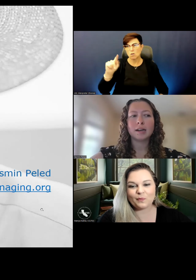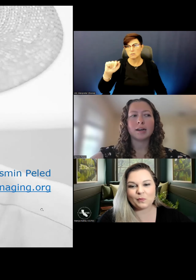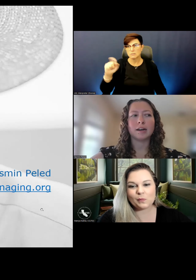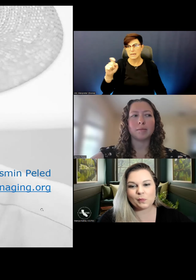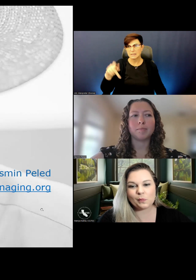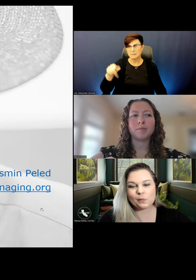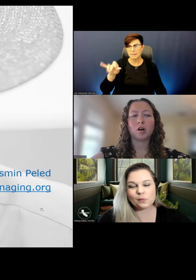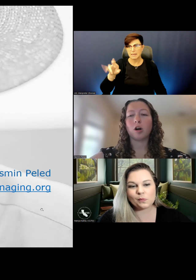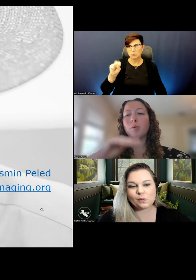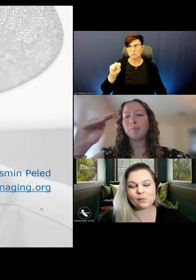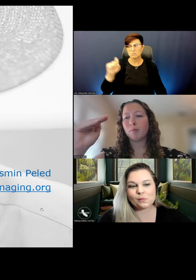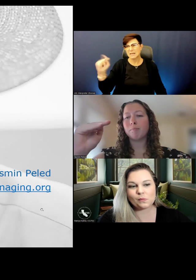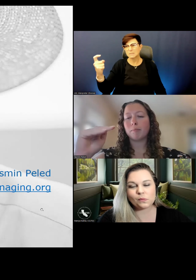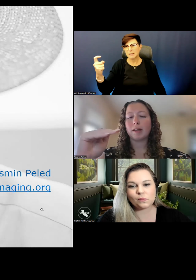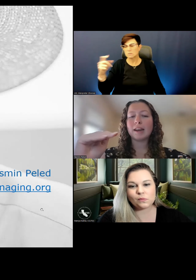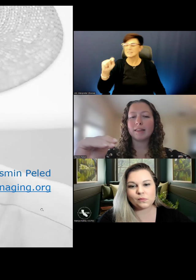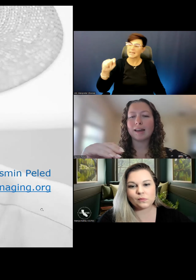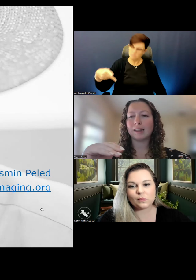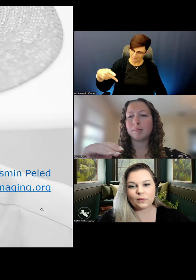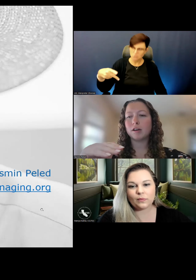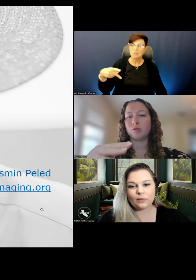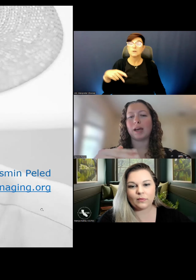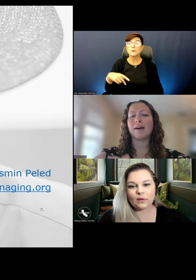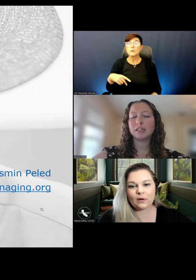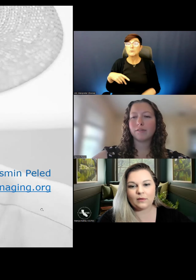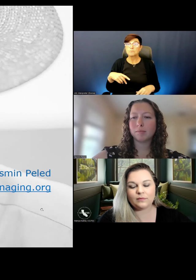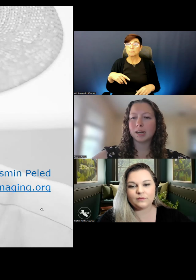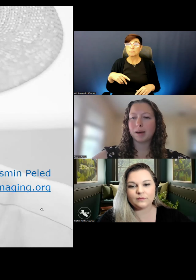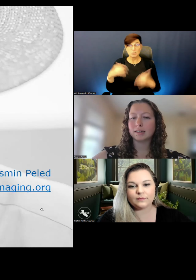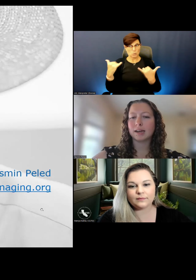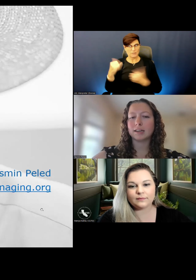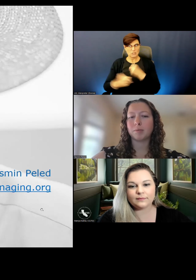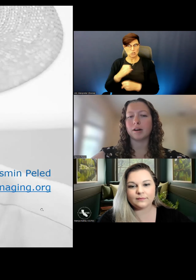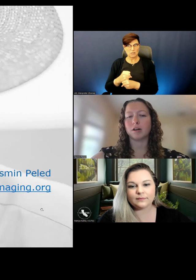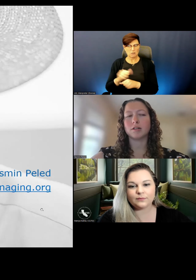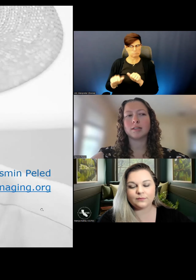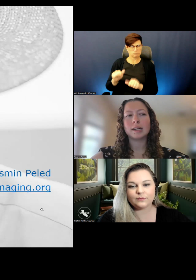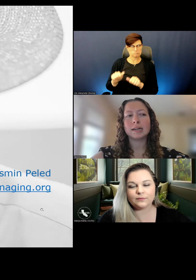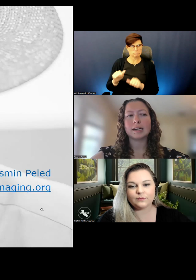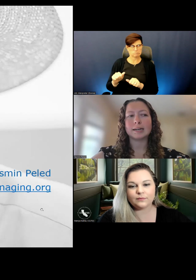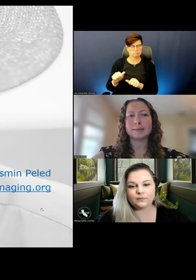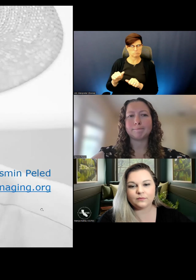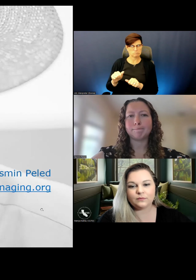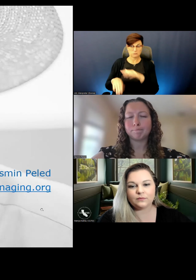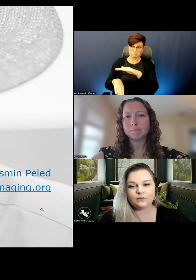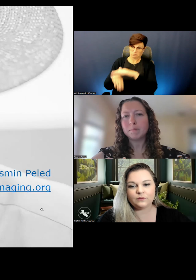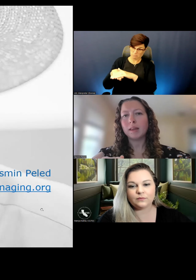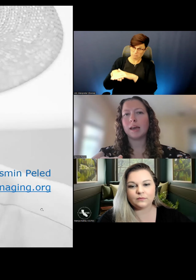years. Are we hitting that limit? Do we have to give the money back to taxpayers?